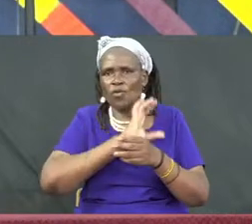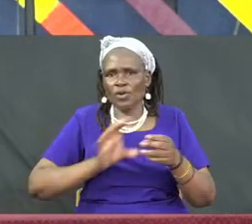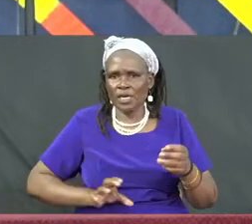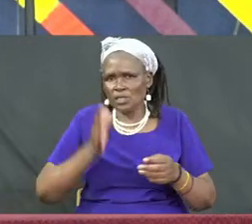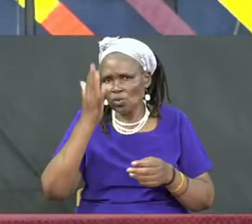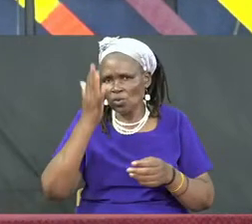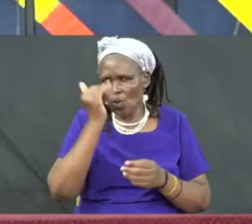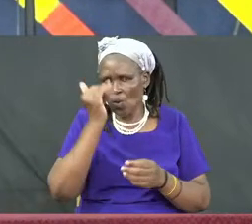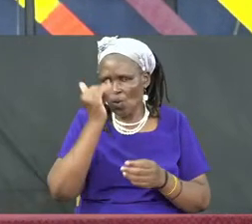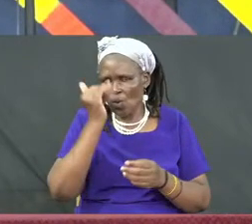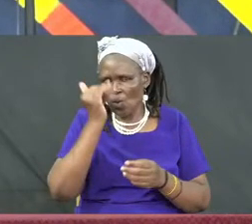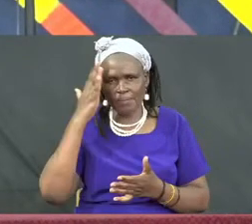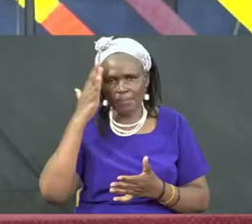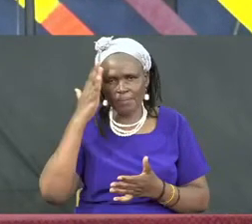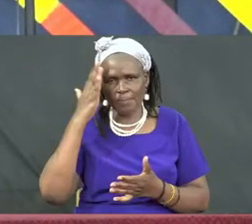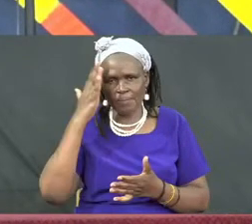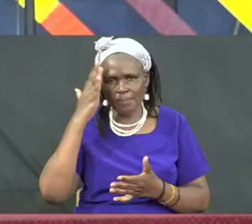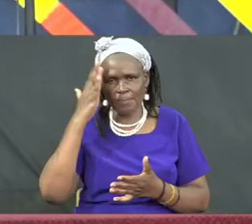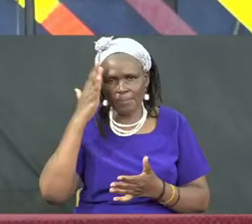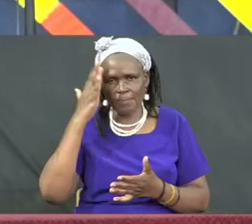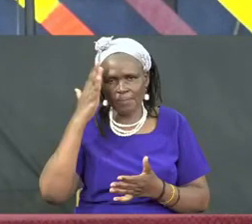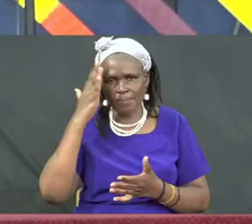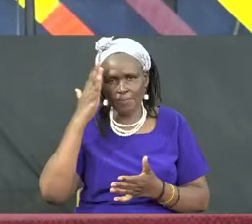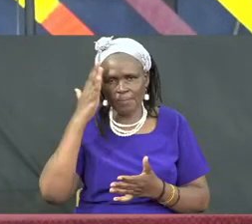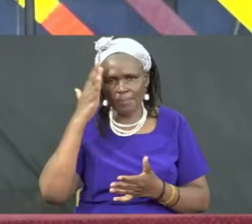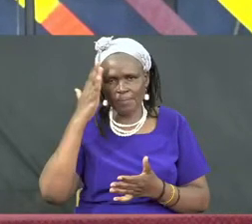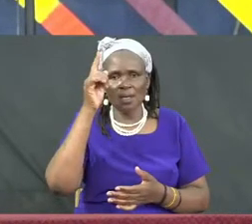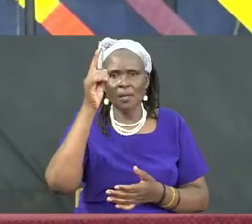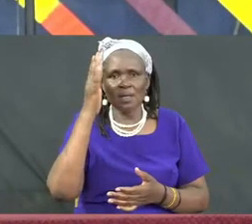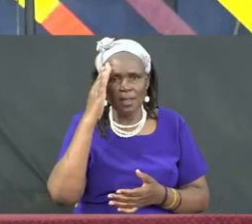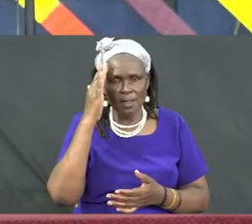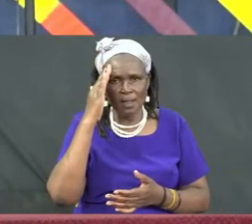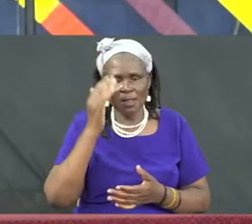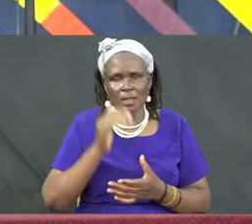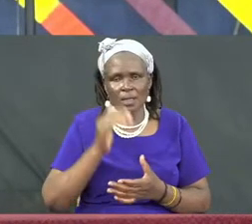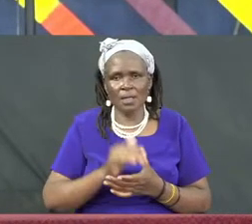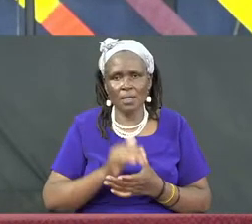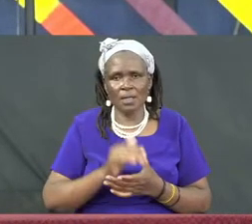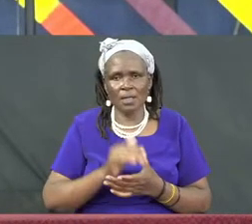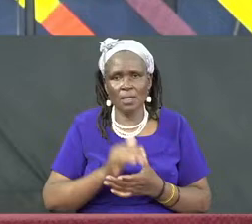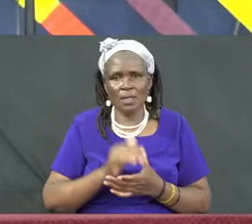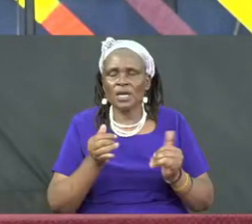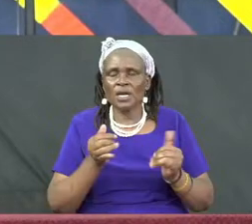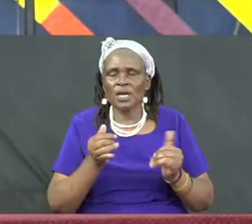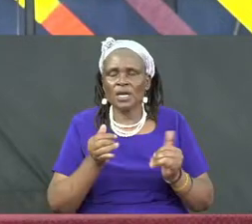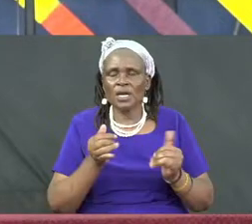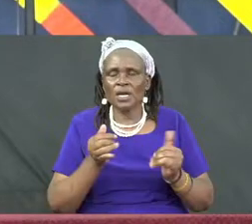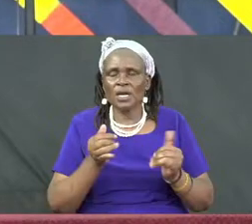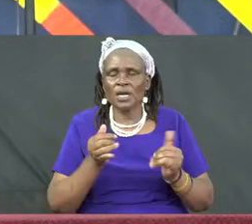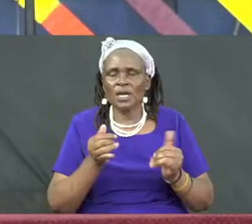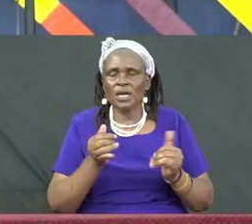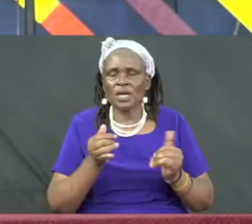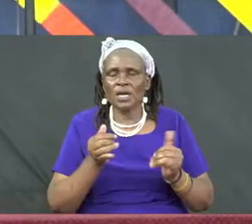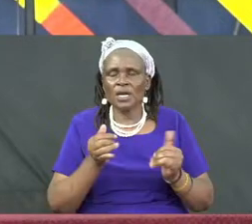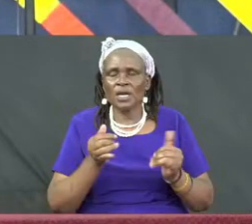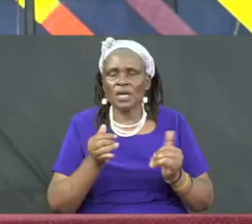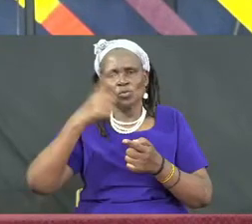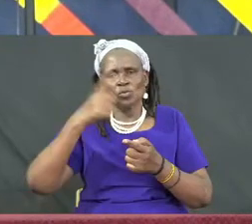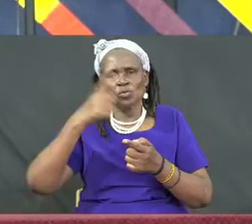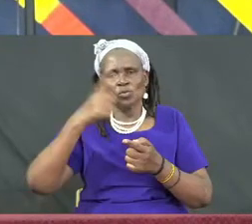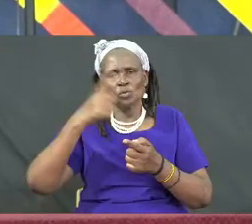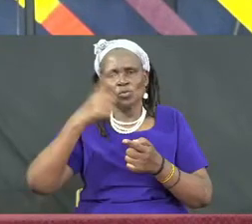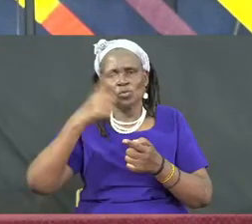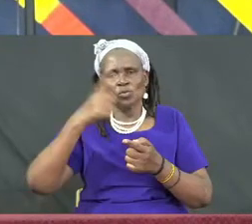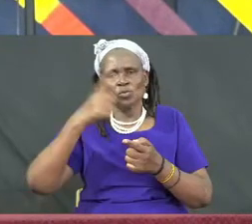remember, He knows. He knows. So let us strive to succeed against all